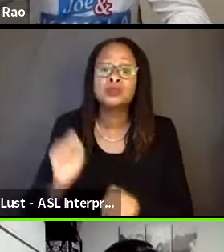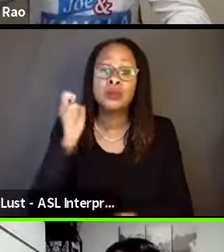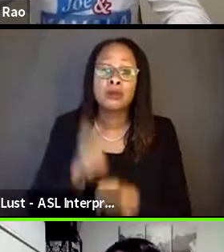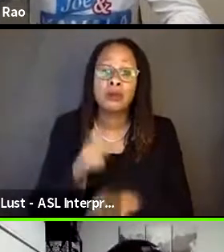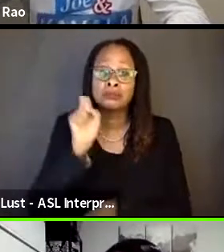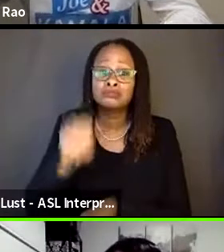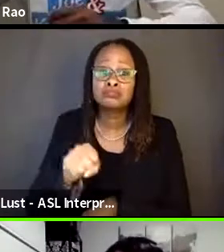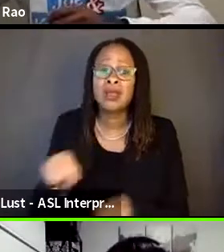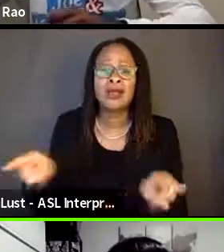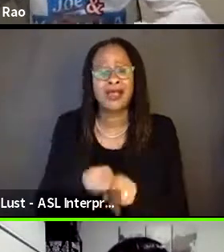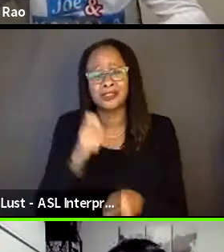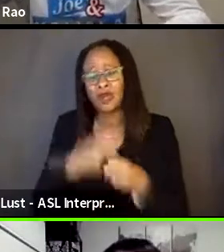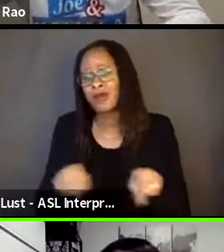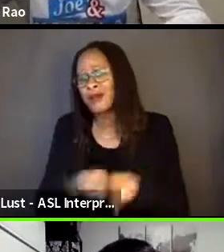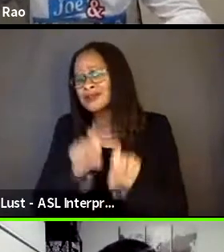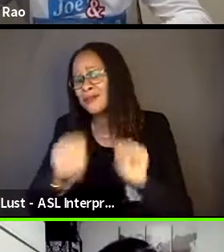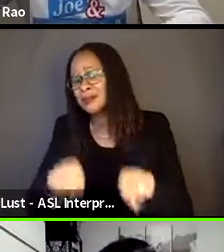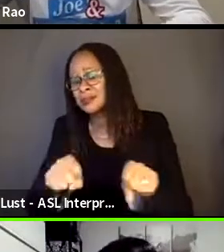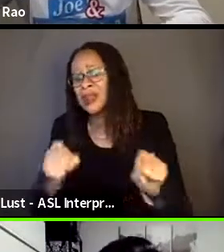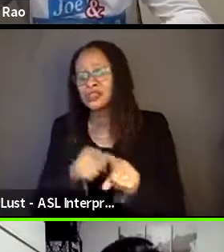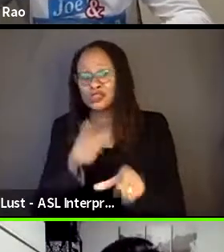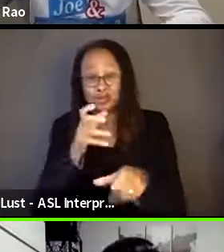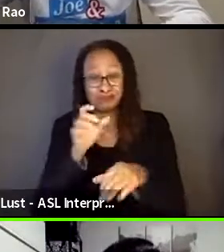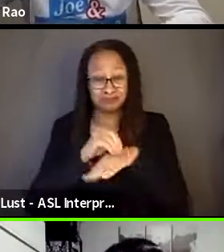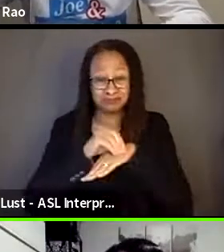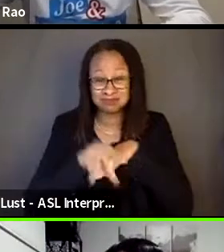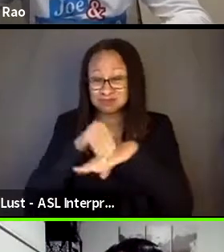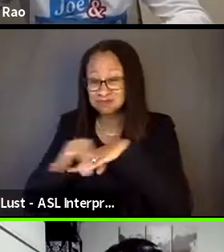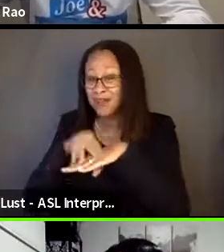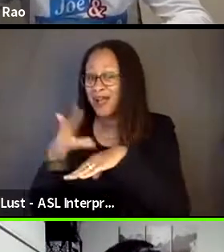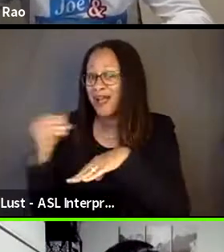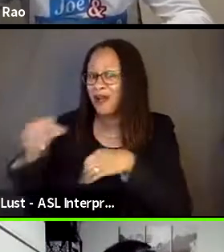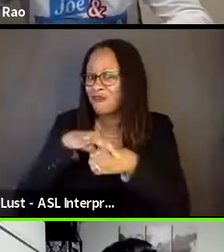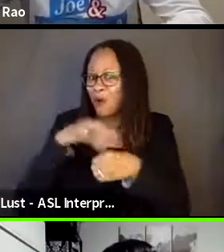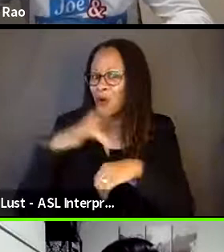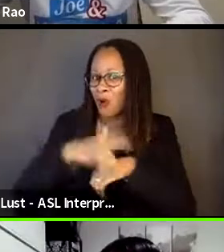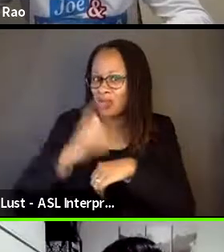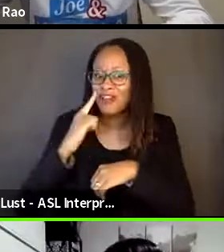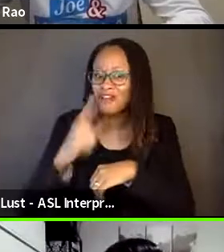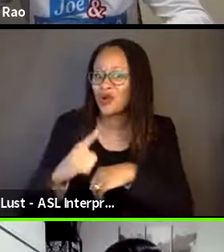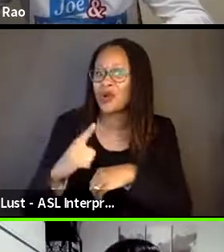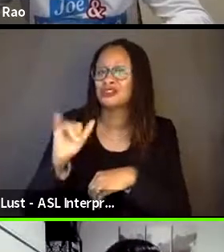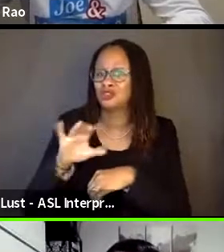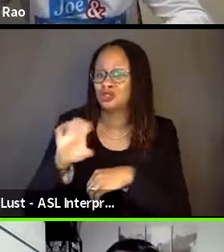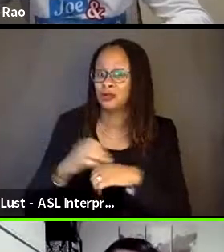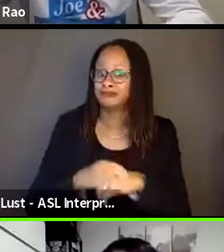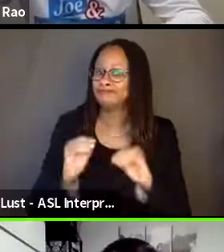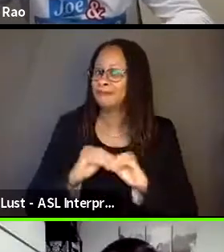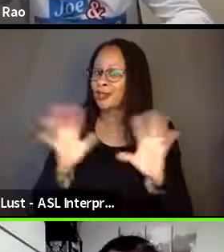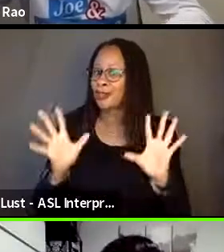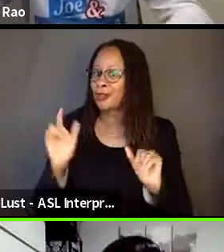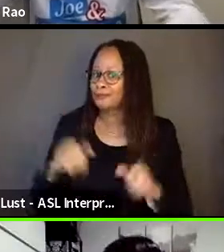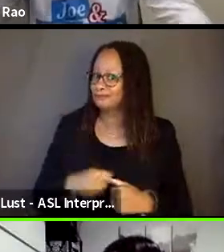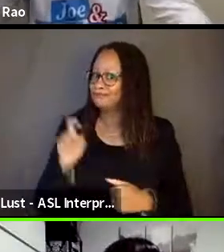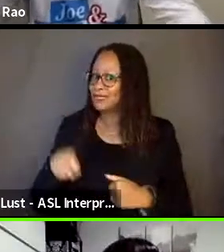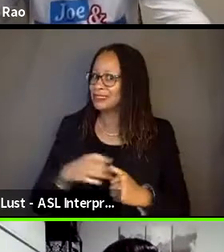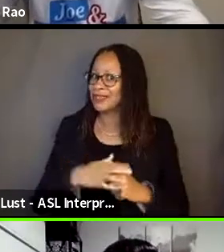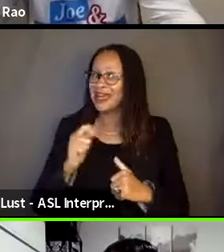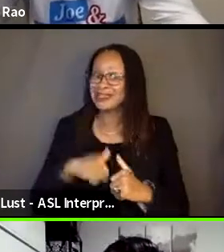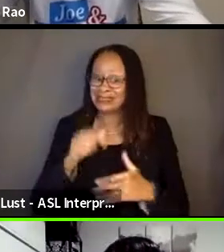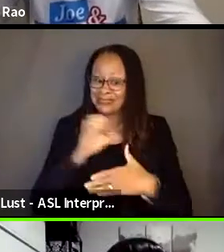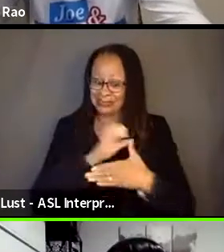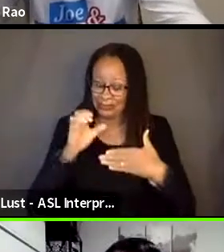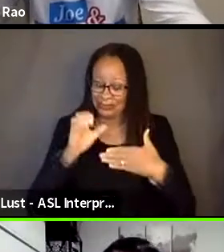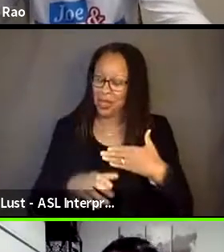hard as we can, to get out that early vote for Joe Biden. Let's be clear, this is the most